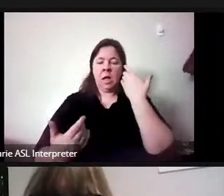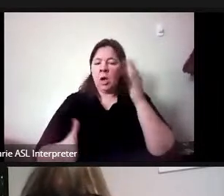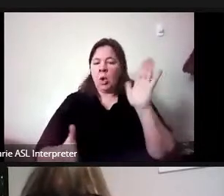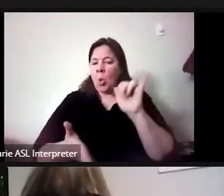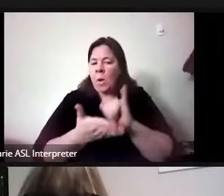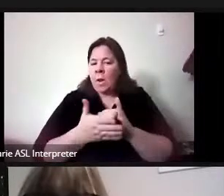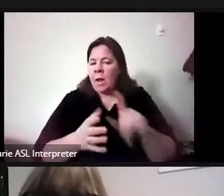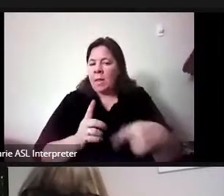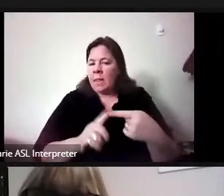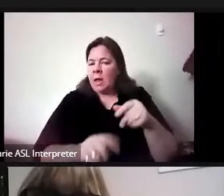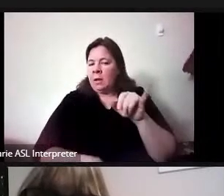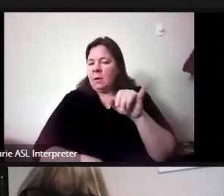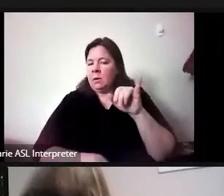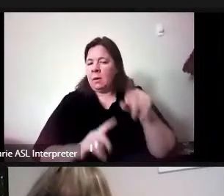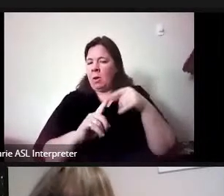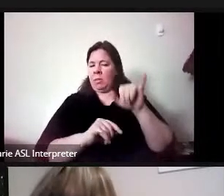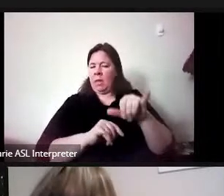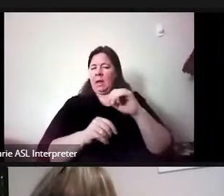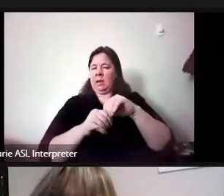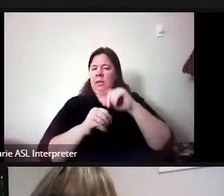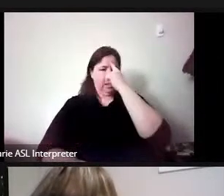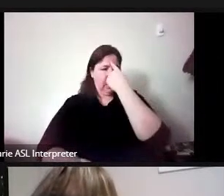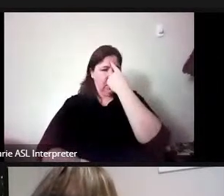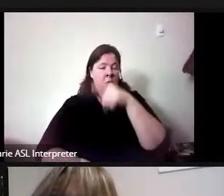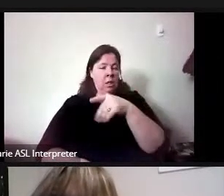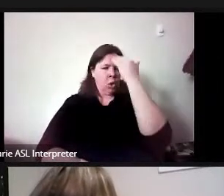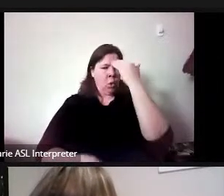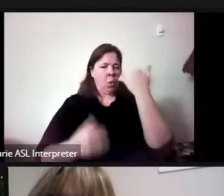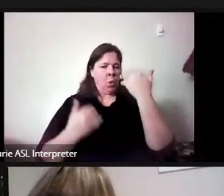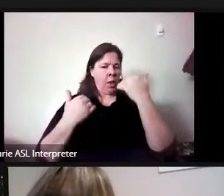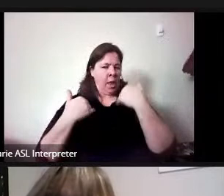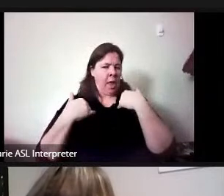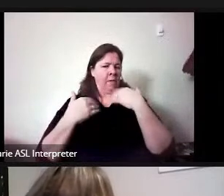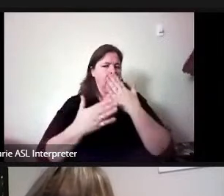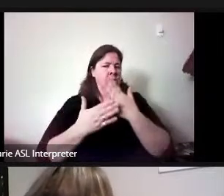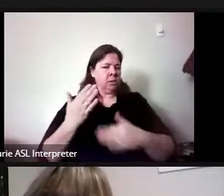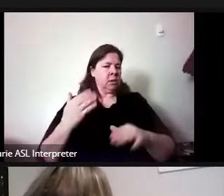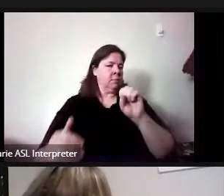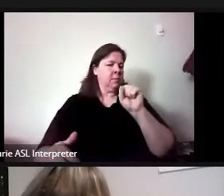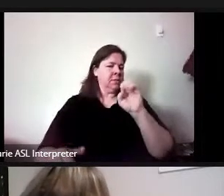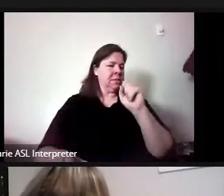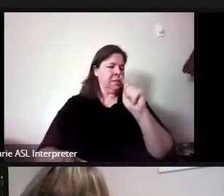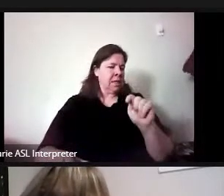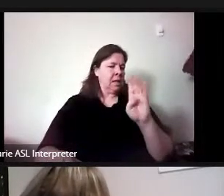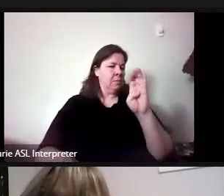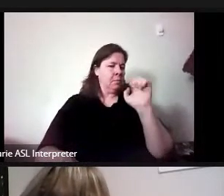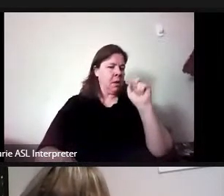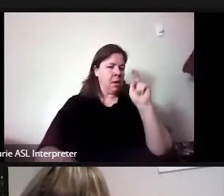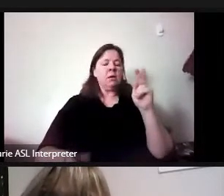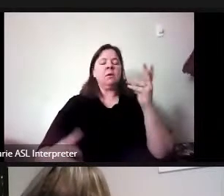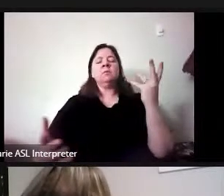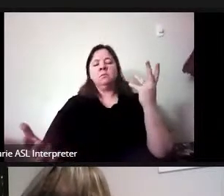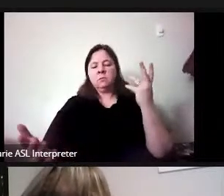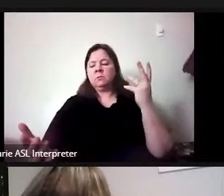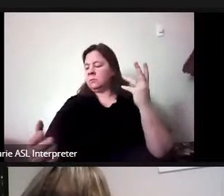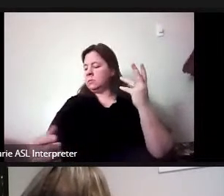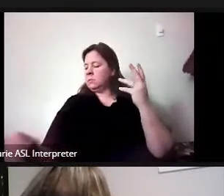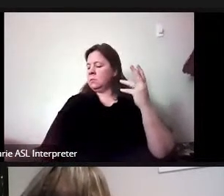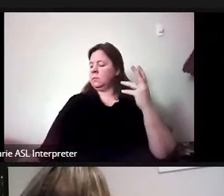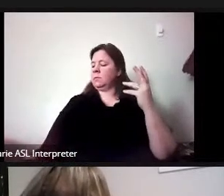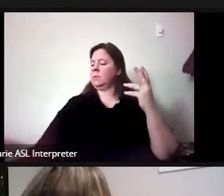thing earlier. He no doubt he had some setbacks, and fortunately